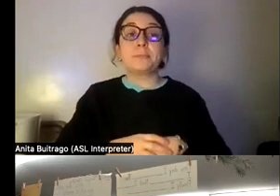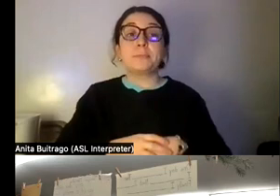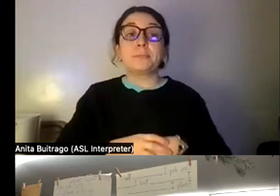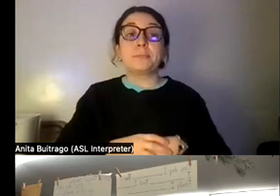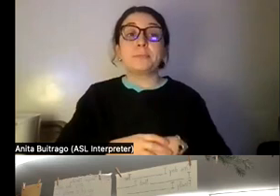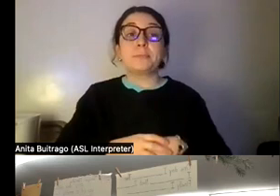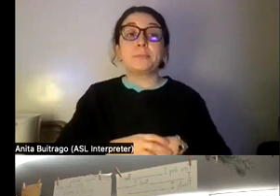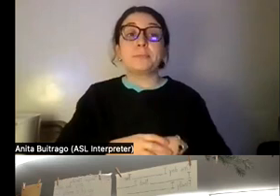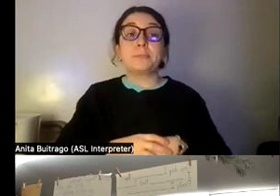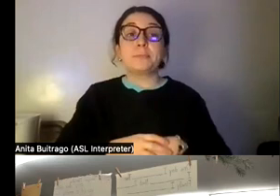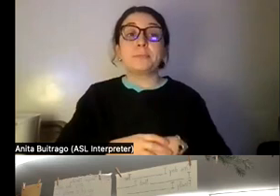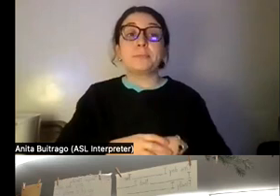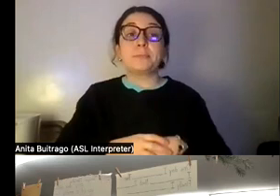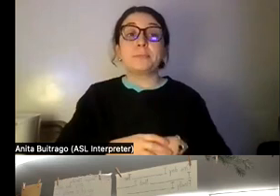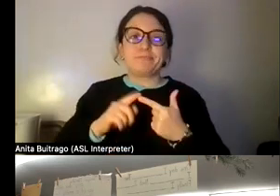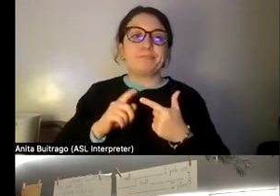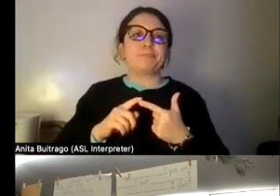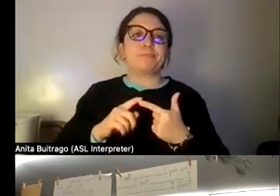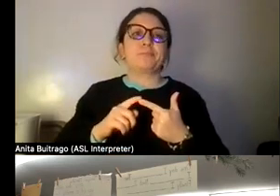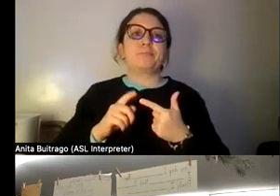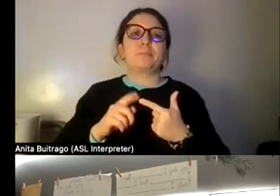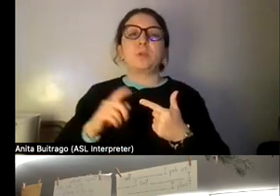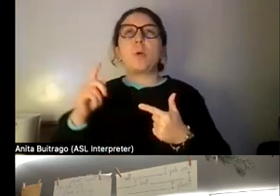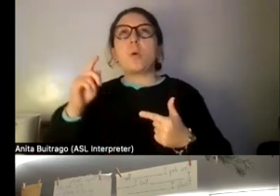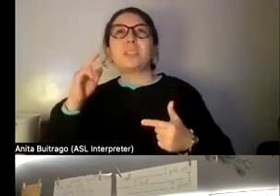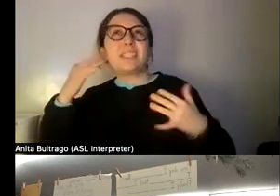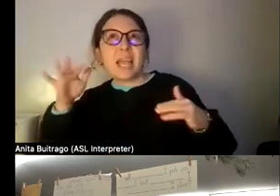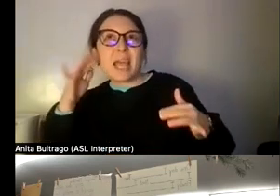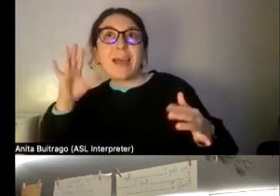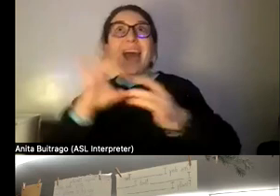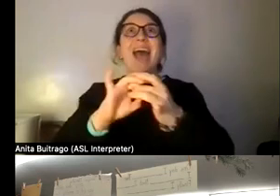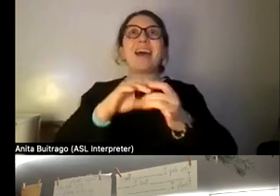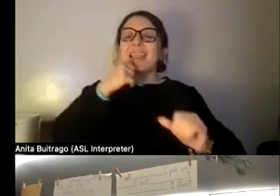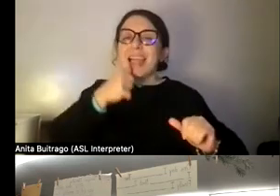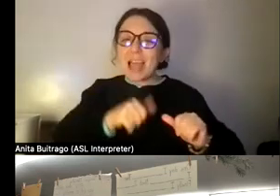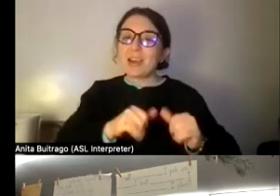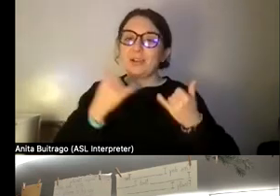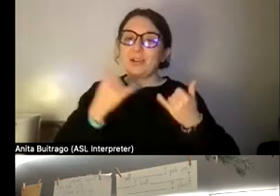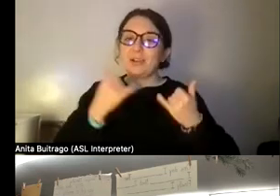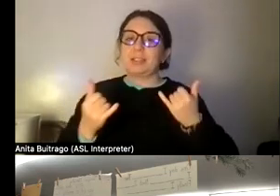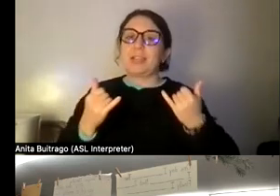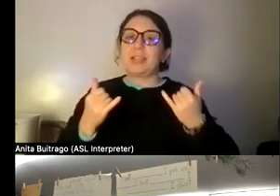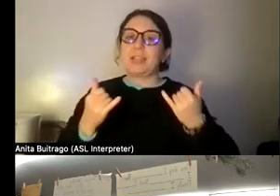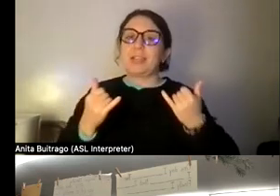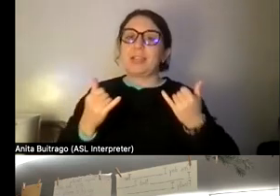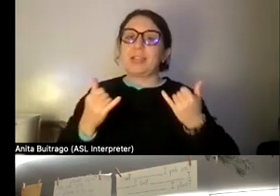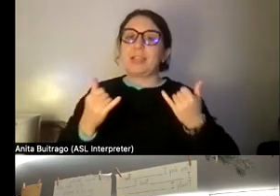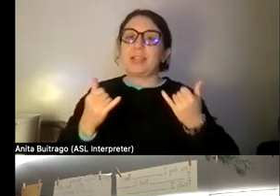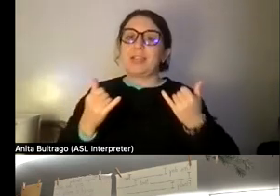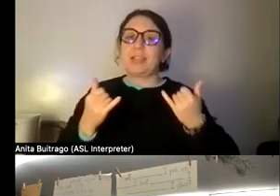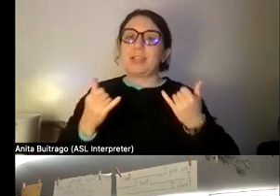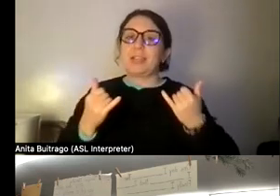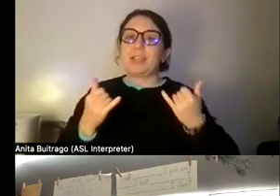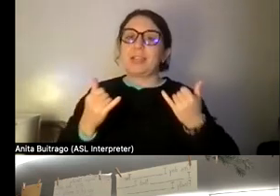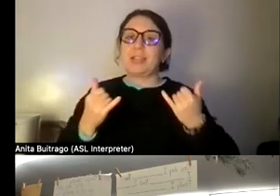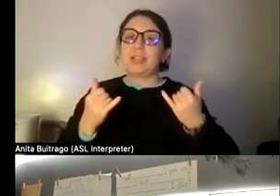letter correspondence. So this is where we teach kids the code, the alphabetic code that they need to know in German and English. If